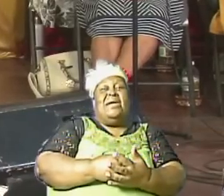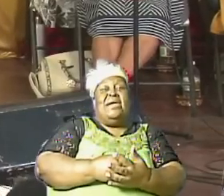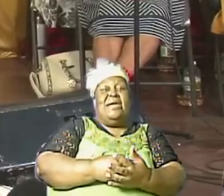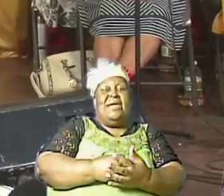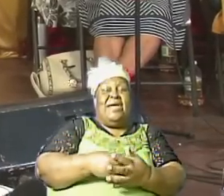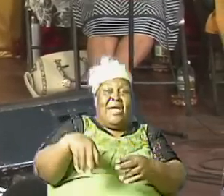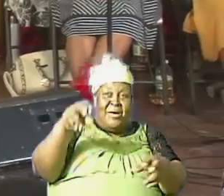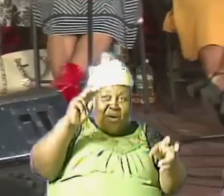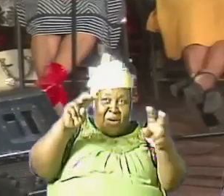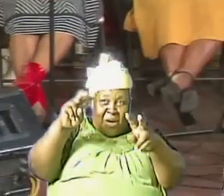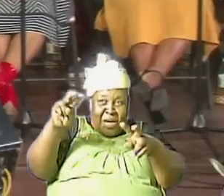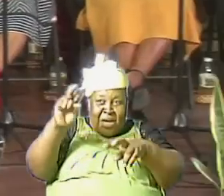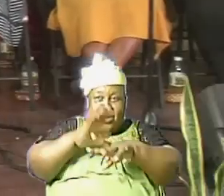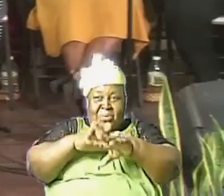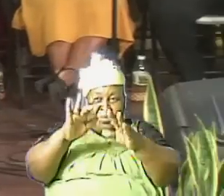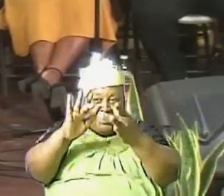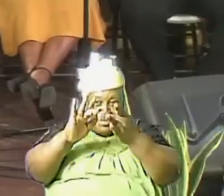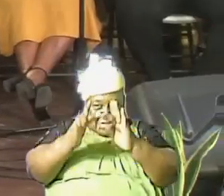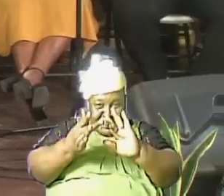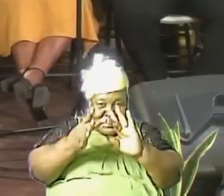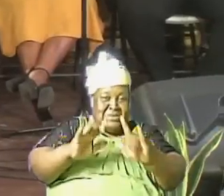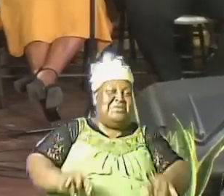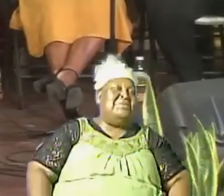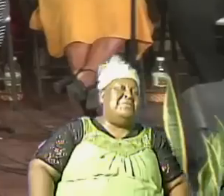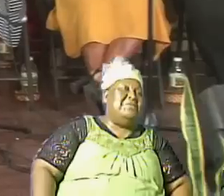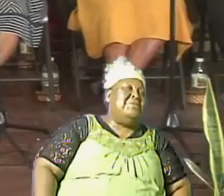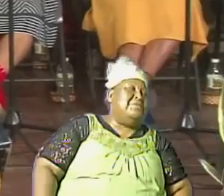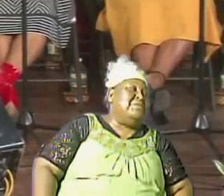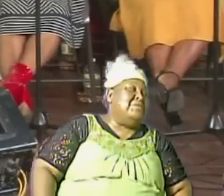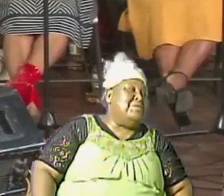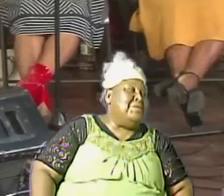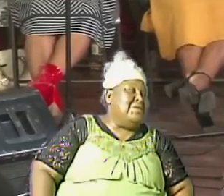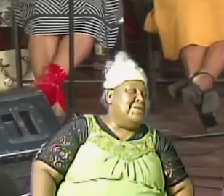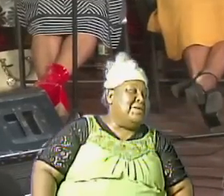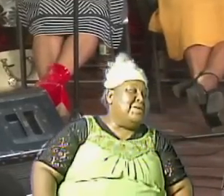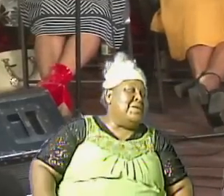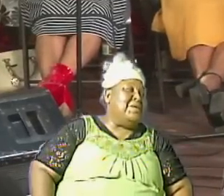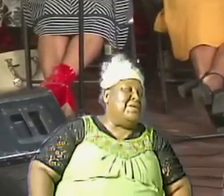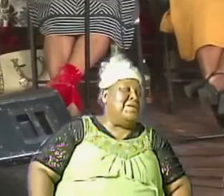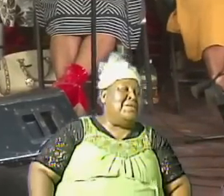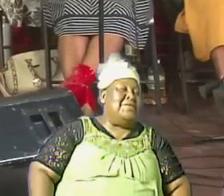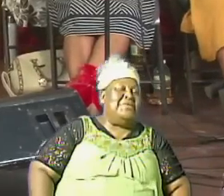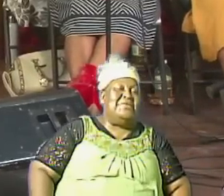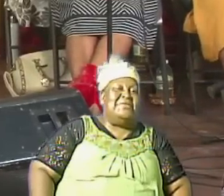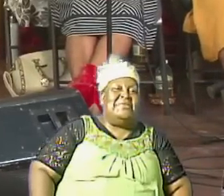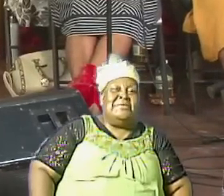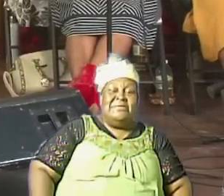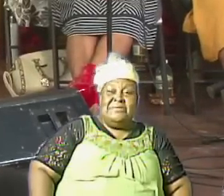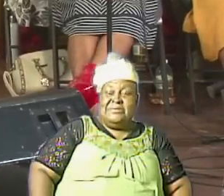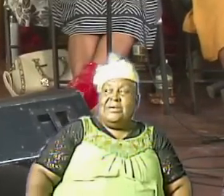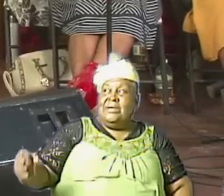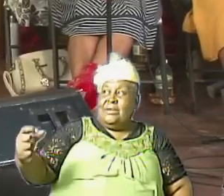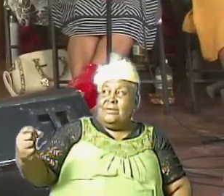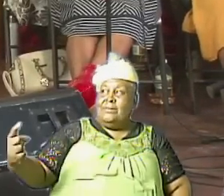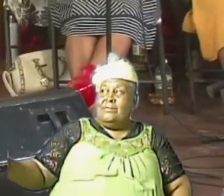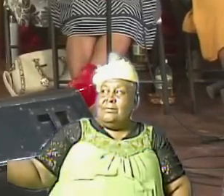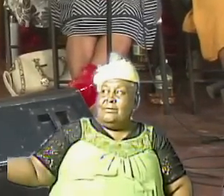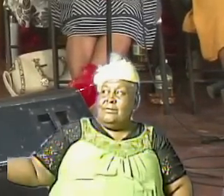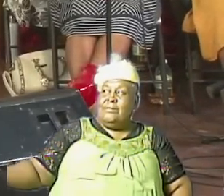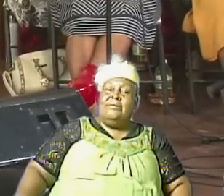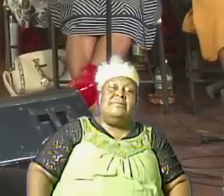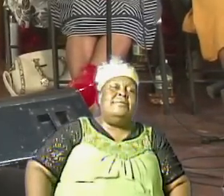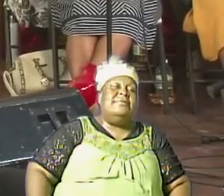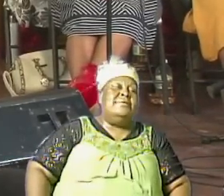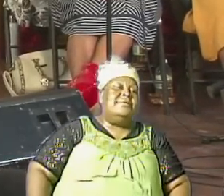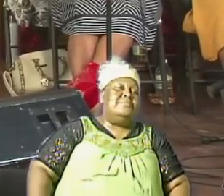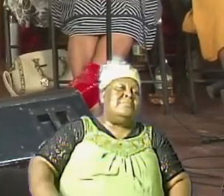and watch online. Oh, God of man. Amen. Amen. Praise the Lord